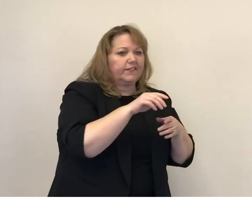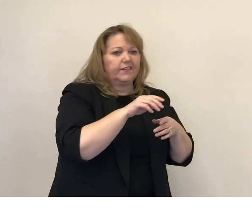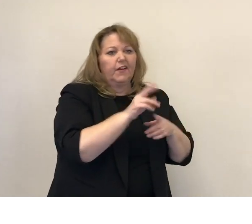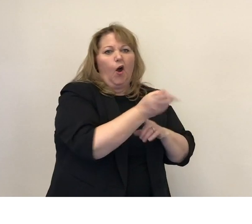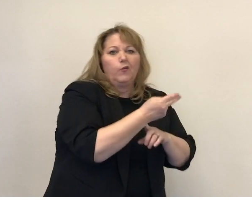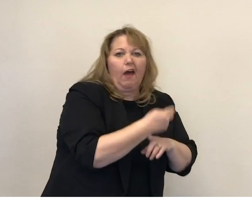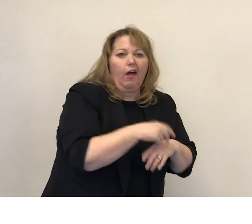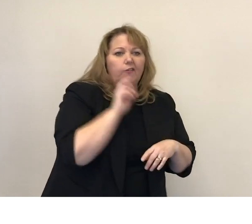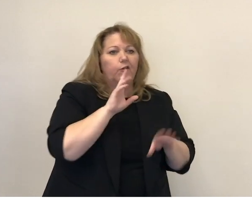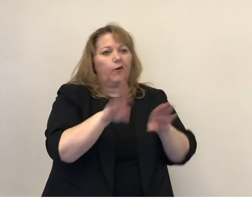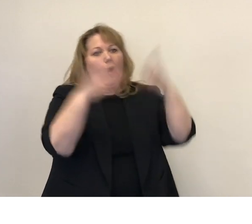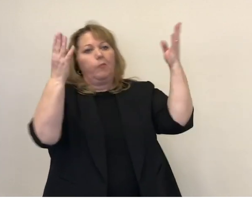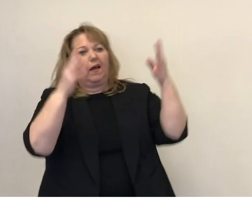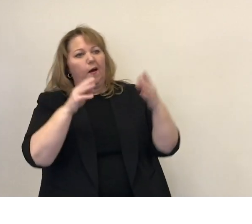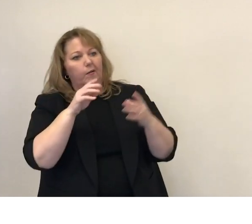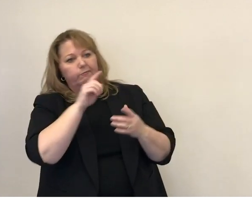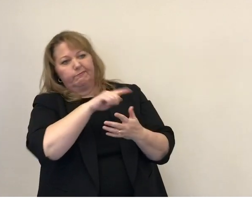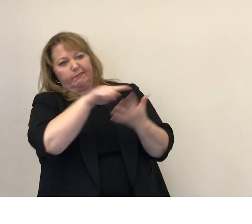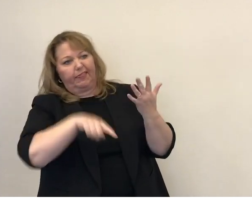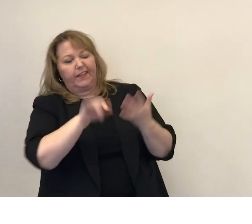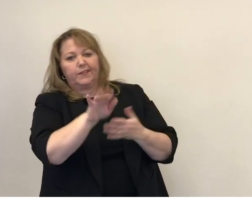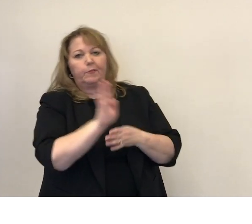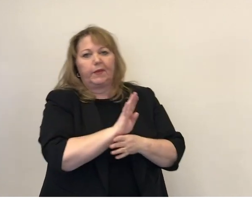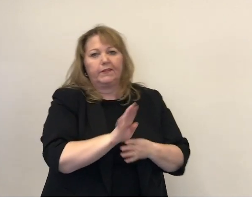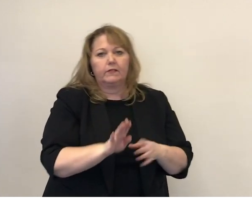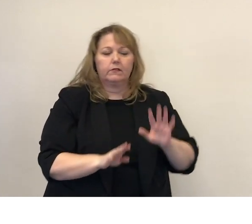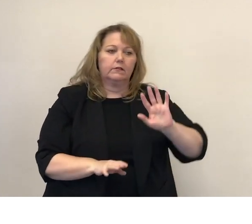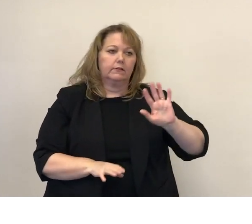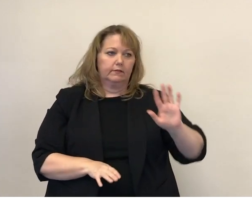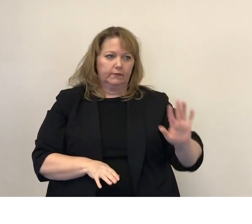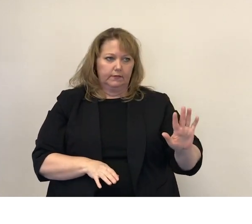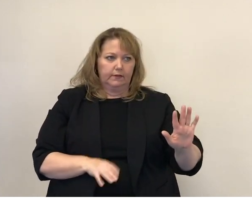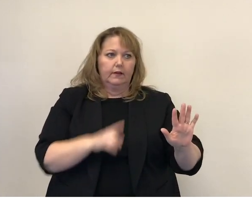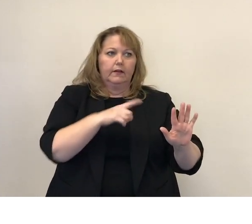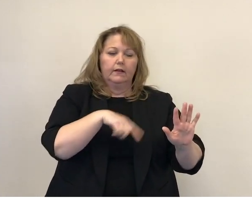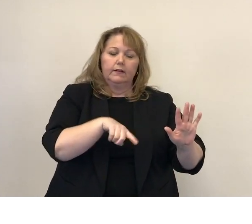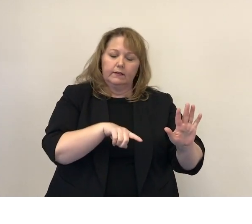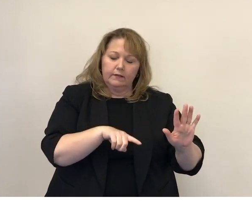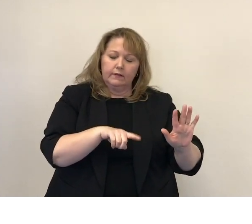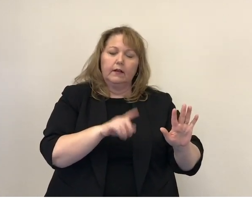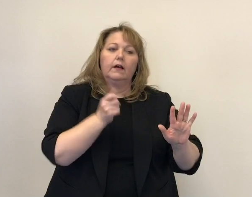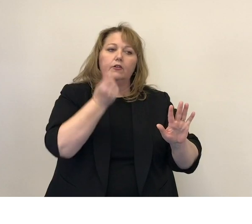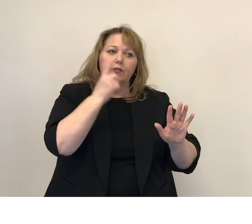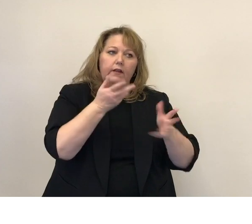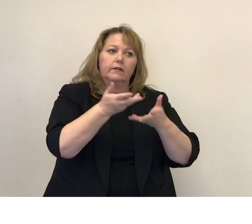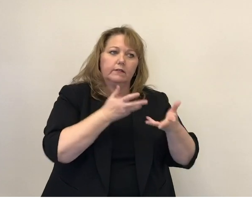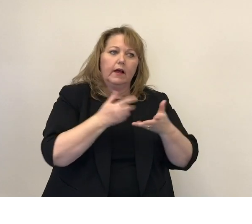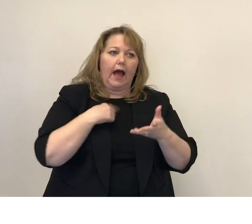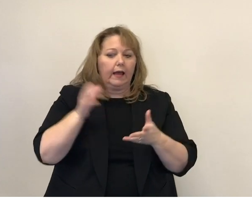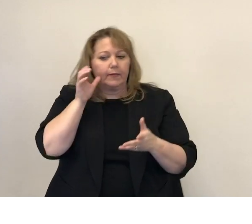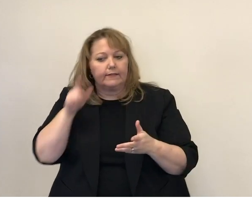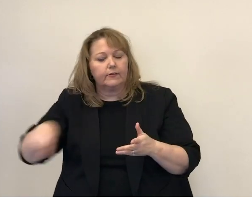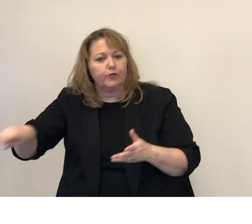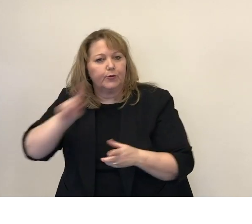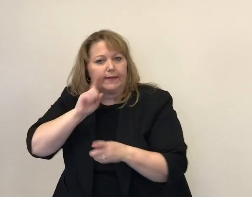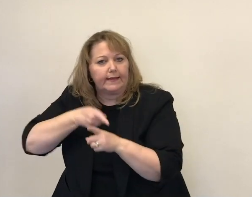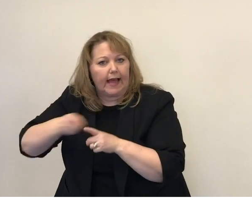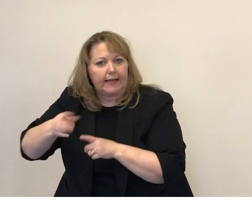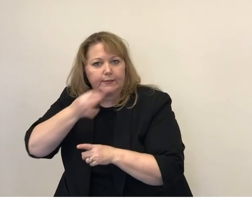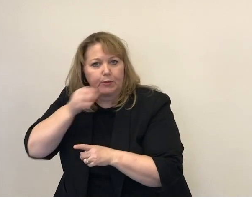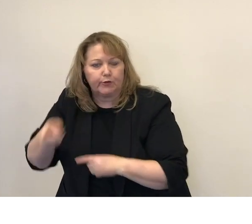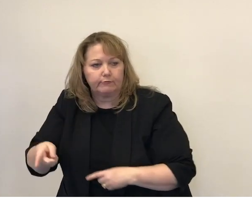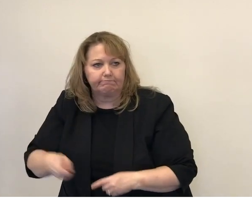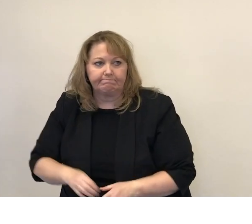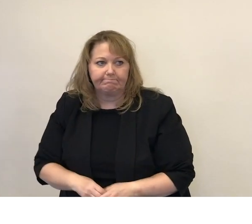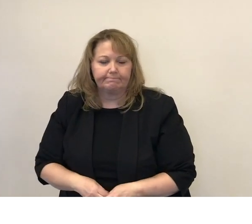industry works. So I've also had conversations with our business and community leaders as it relates to that. Thanks, Bill. Okay, we'll go